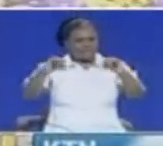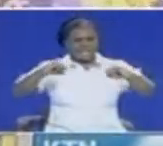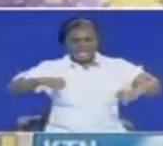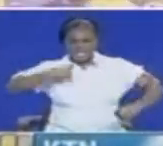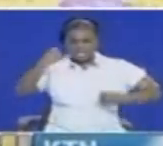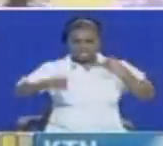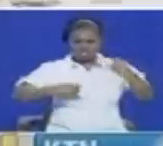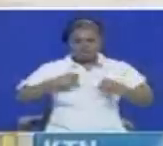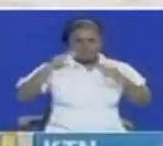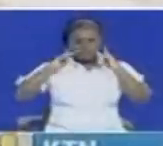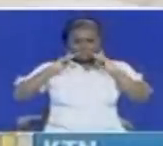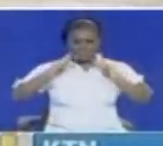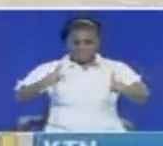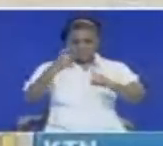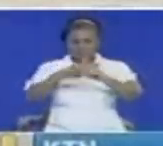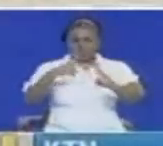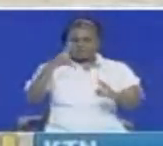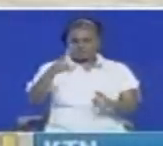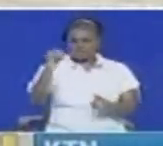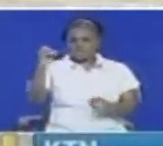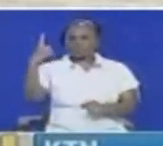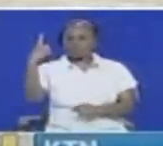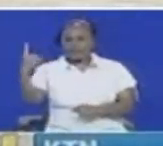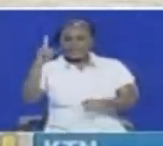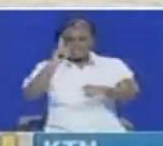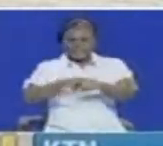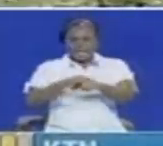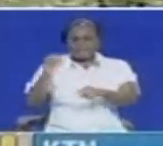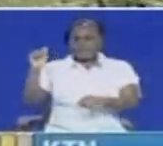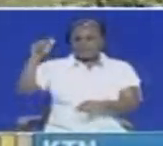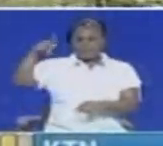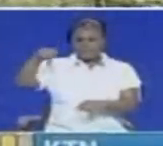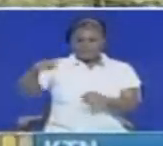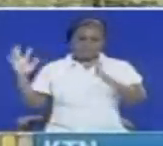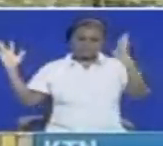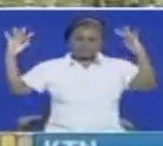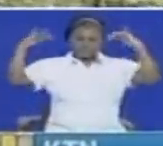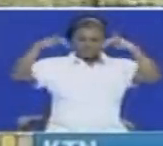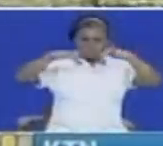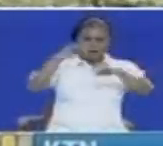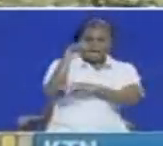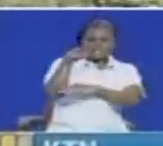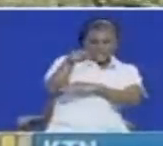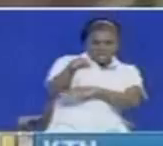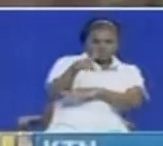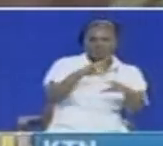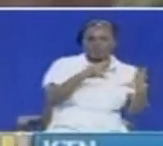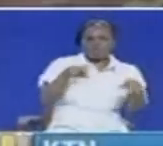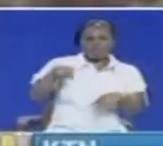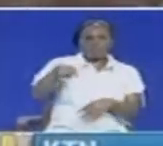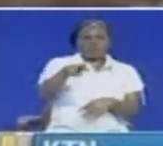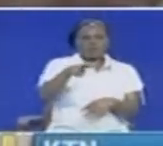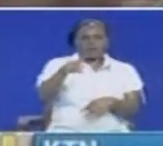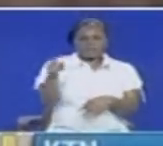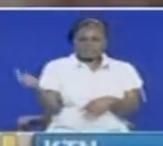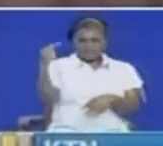since 2001 when the provincial administration called a baraza and asked her and her neighbors to take a walk. Alipokuja